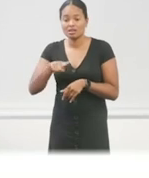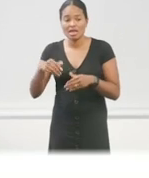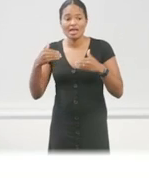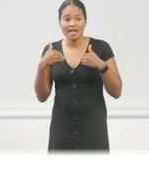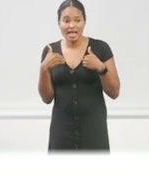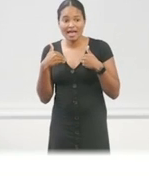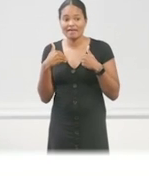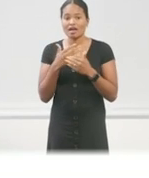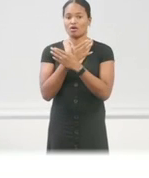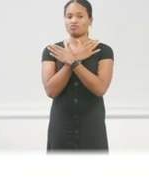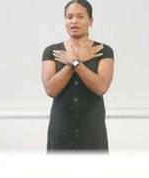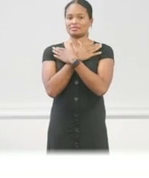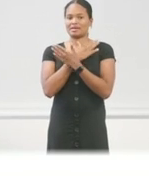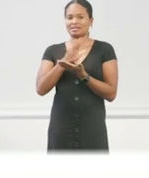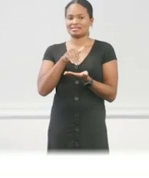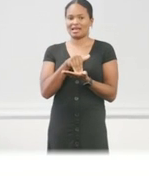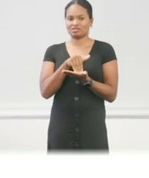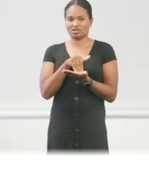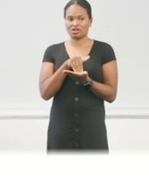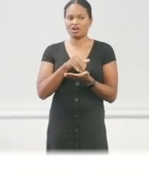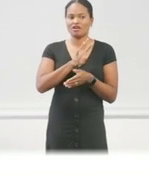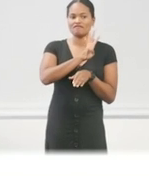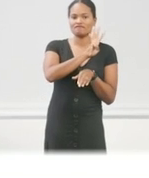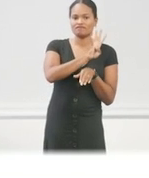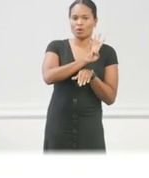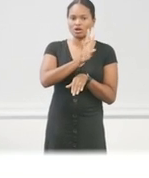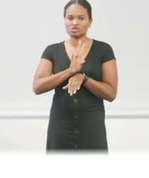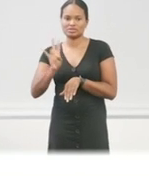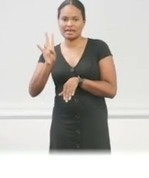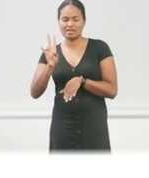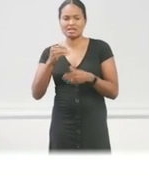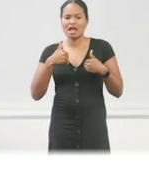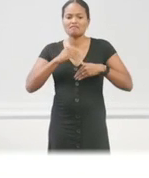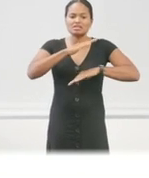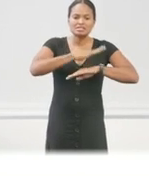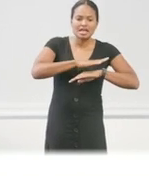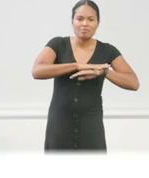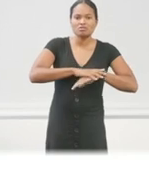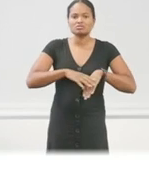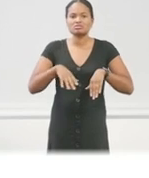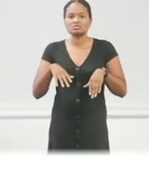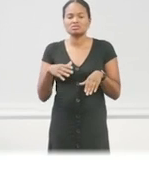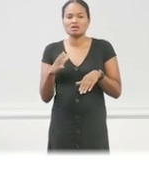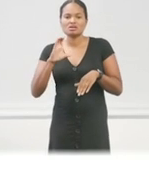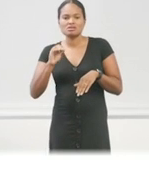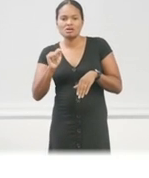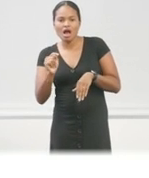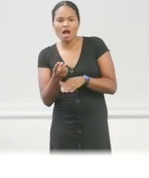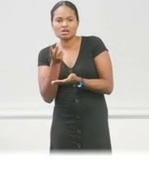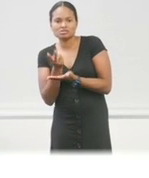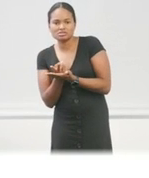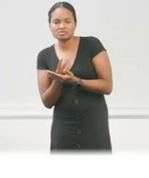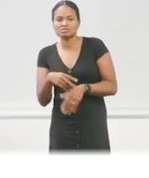have 40-something cots, tables, TV. They tried to make it more of a rec center. They do have